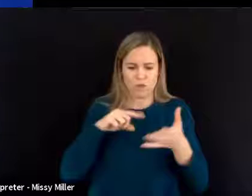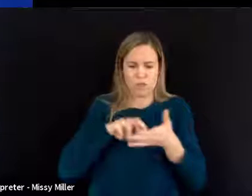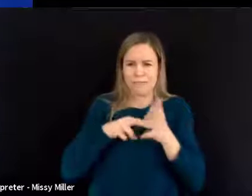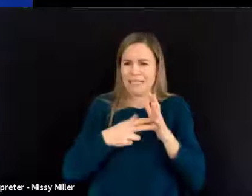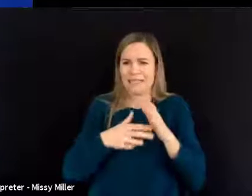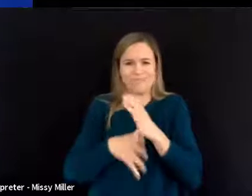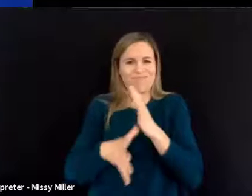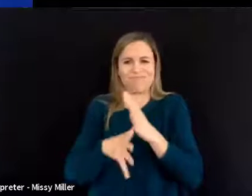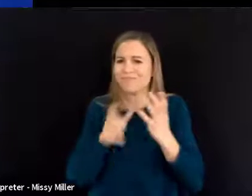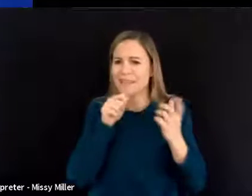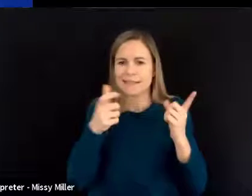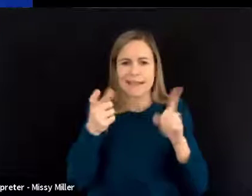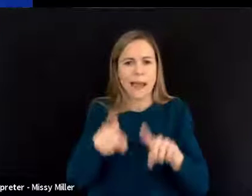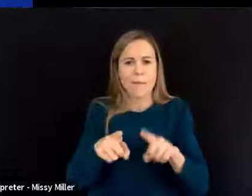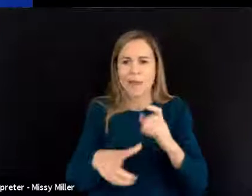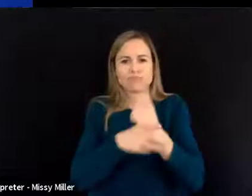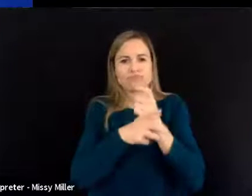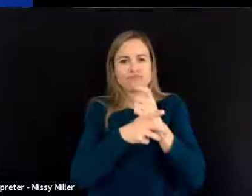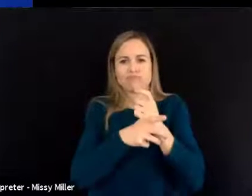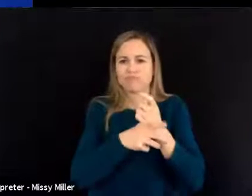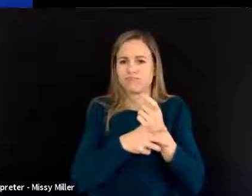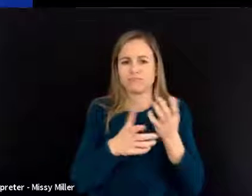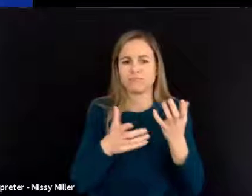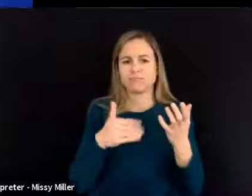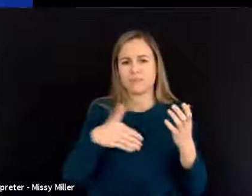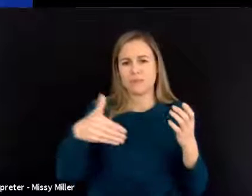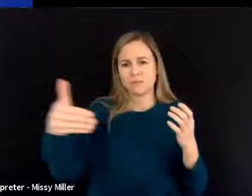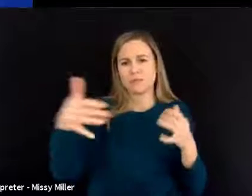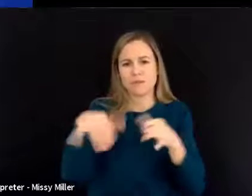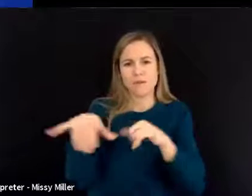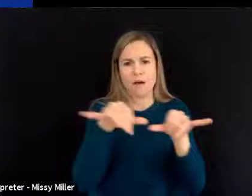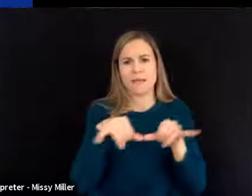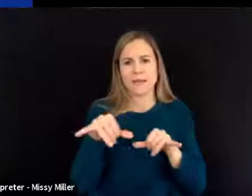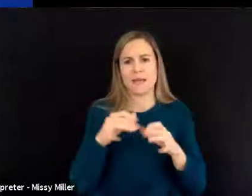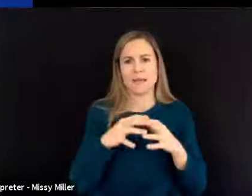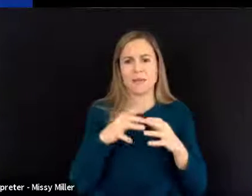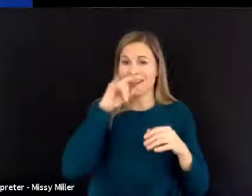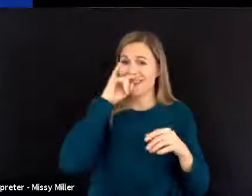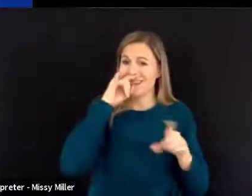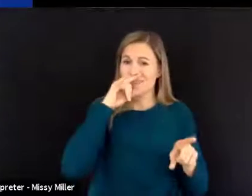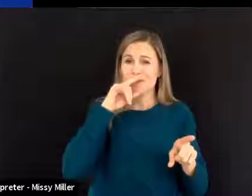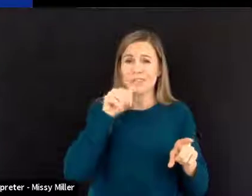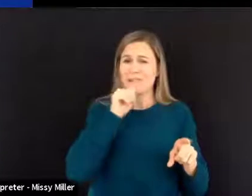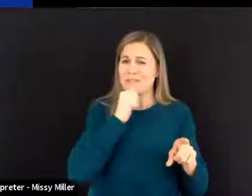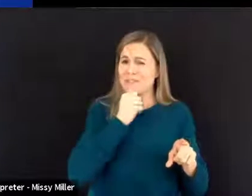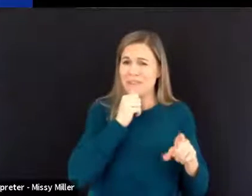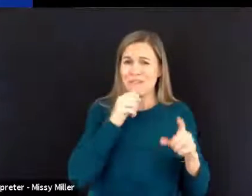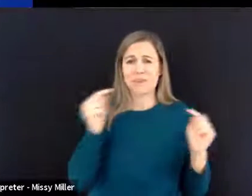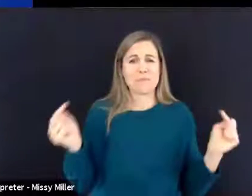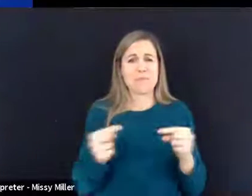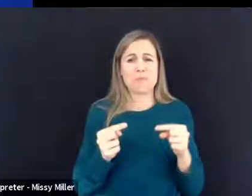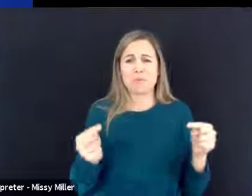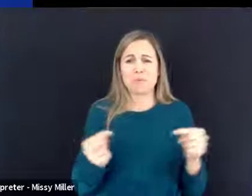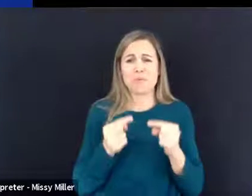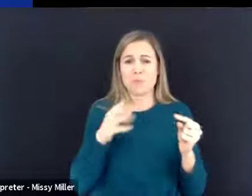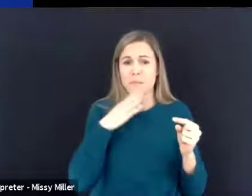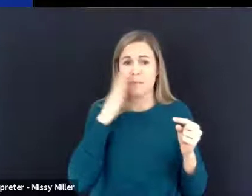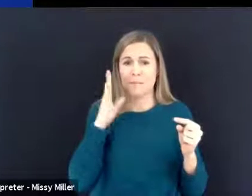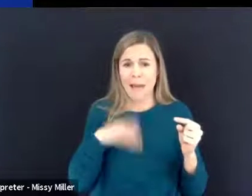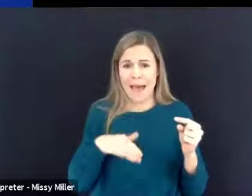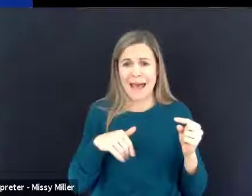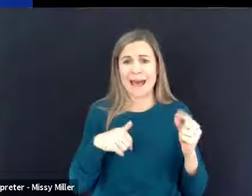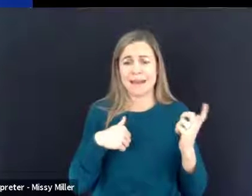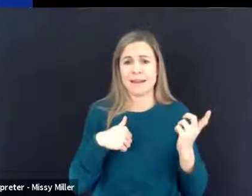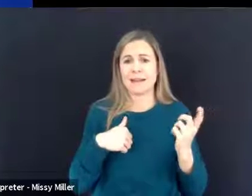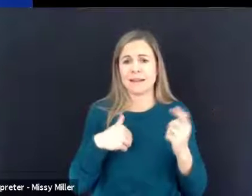manage kids' bowel movements. Kids will be really suffering in pain because of constipation. I know at least